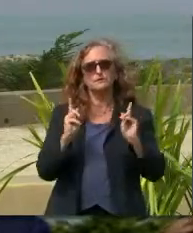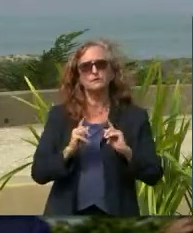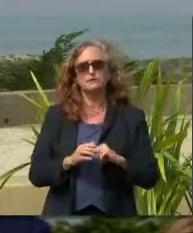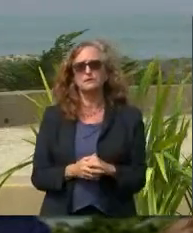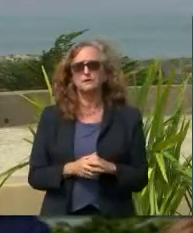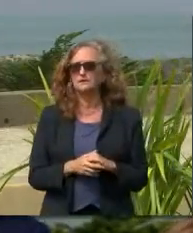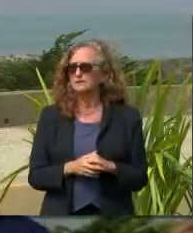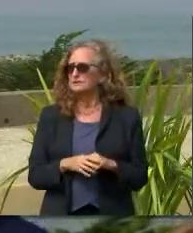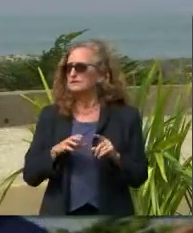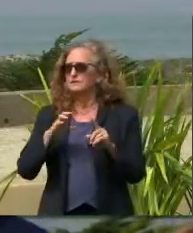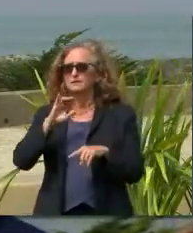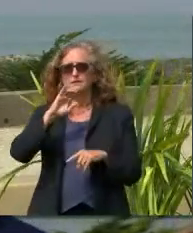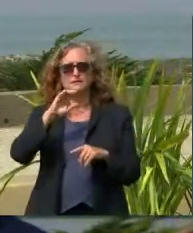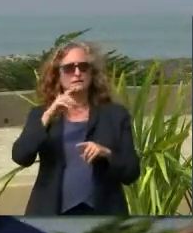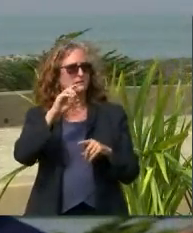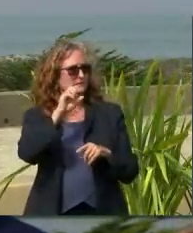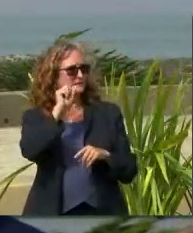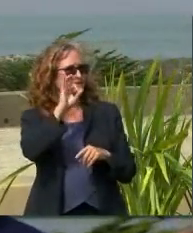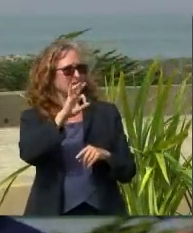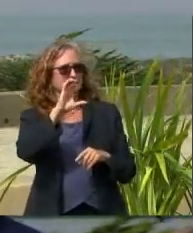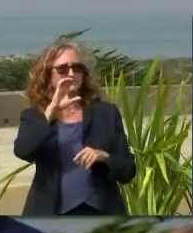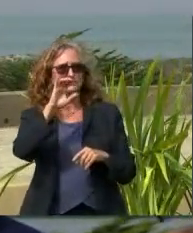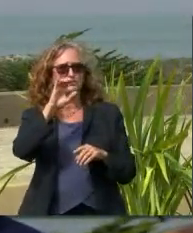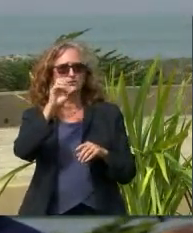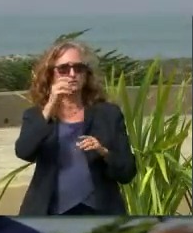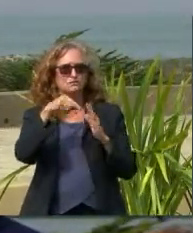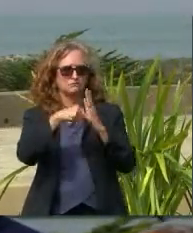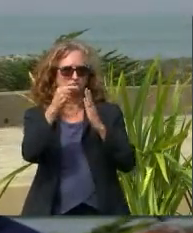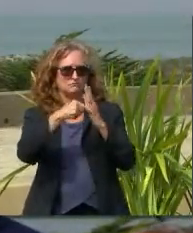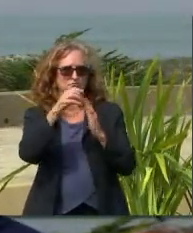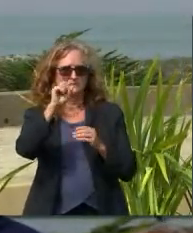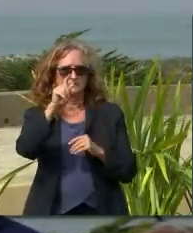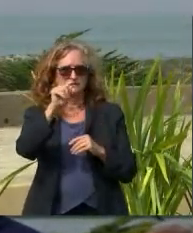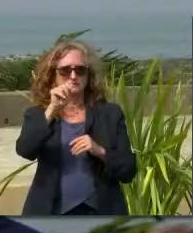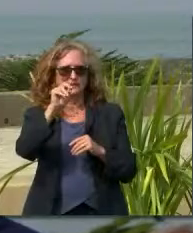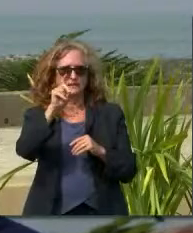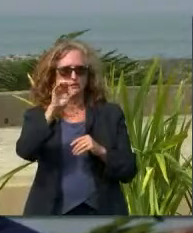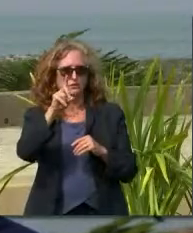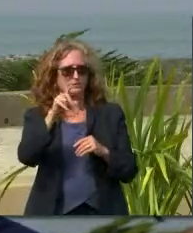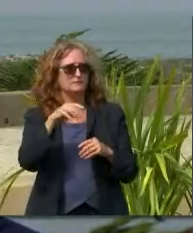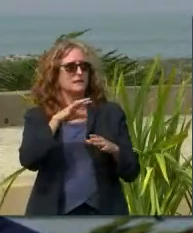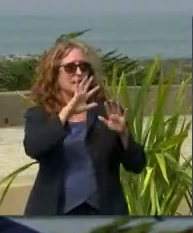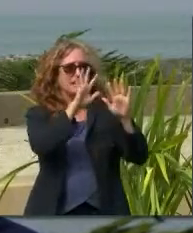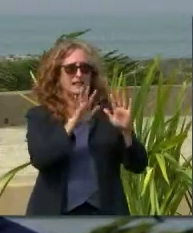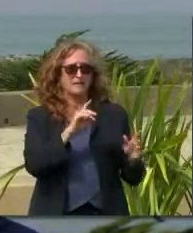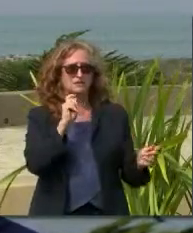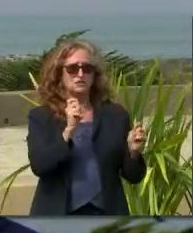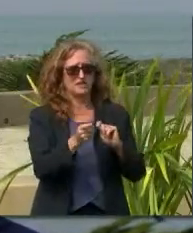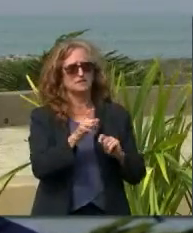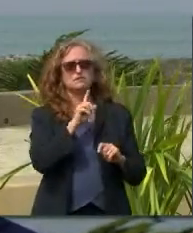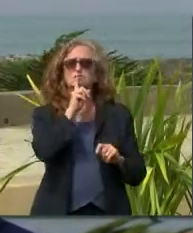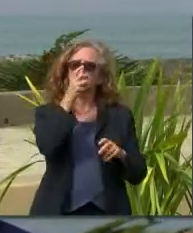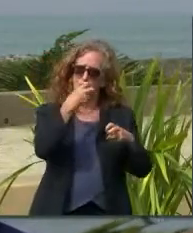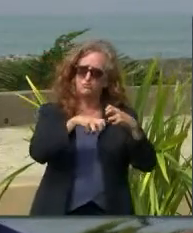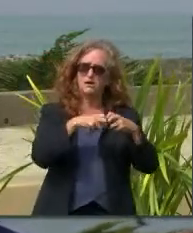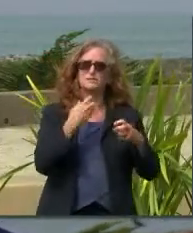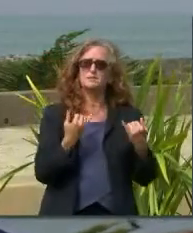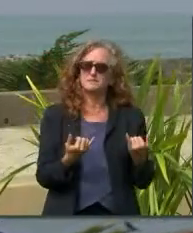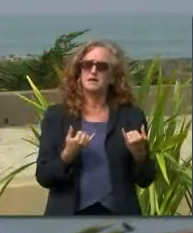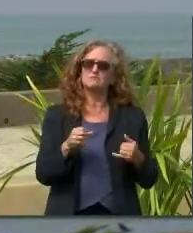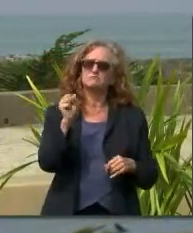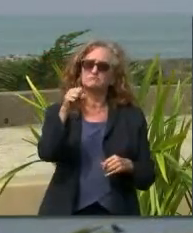Governor Newsom, this is Josh Kane from the San Francisco Standard. We know climate change is obviously a real problem right now.